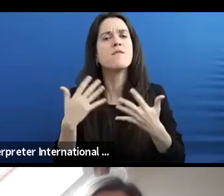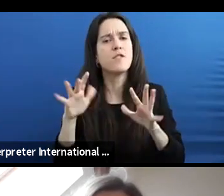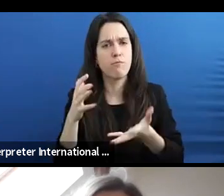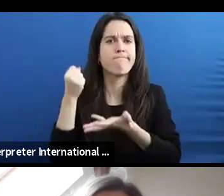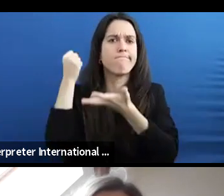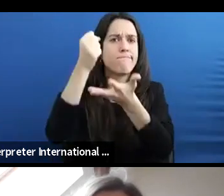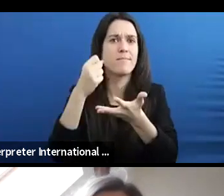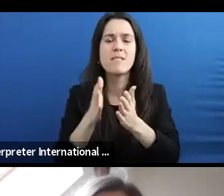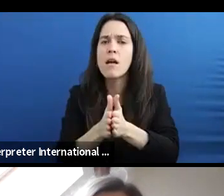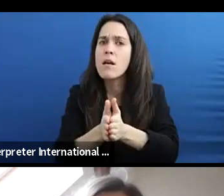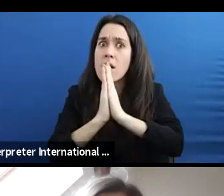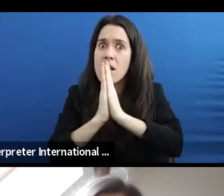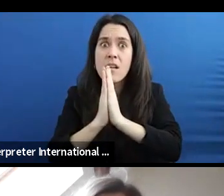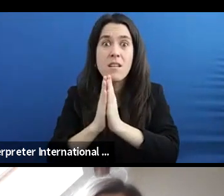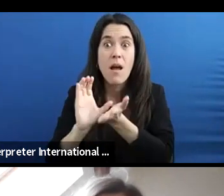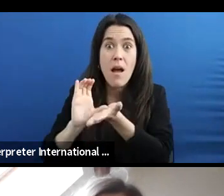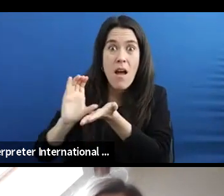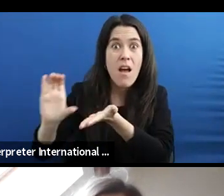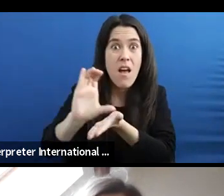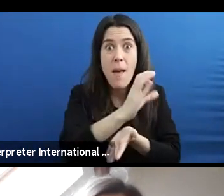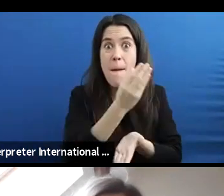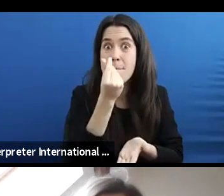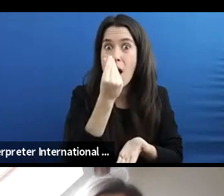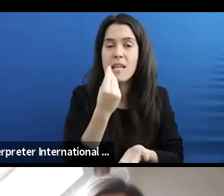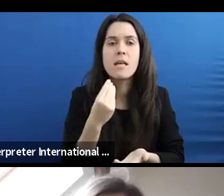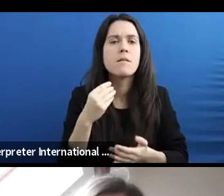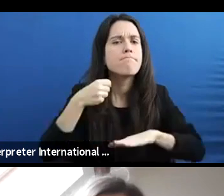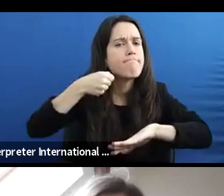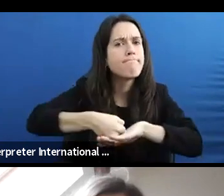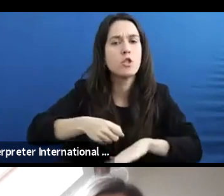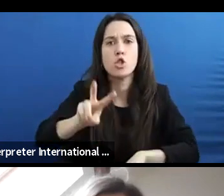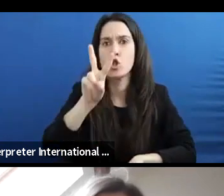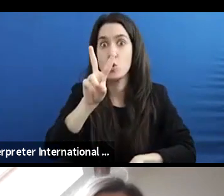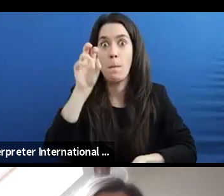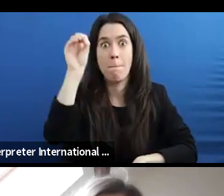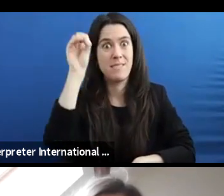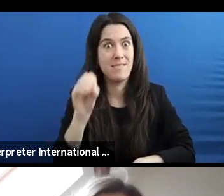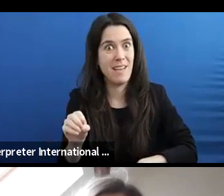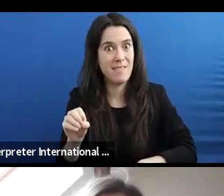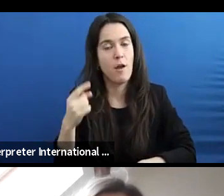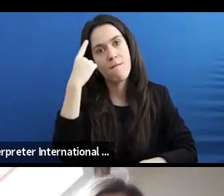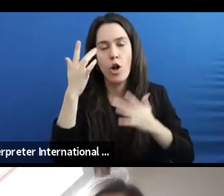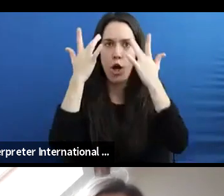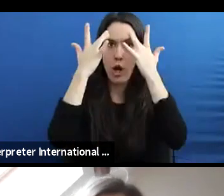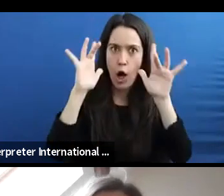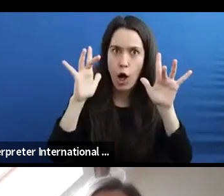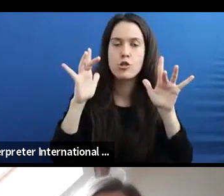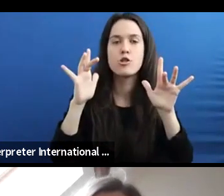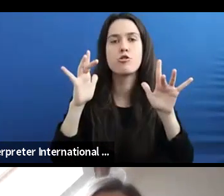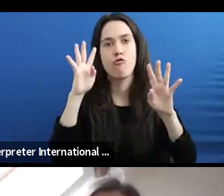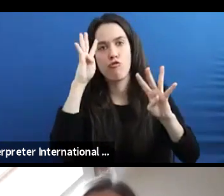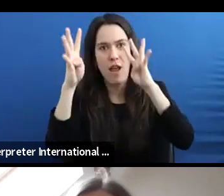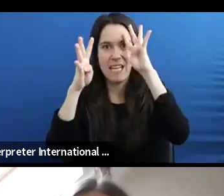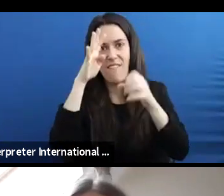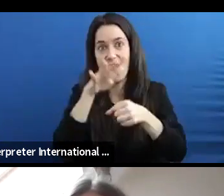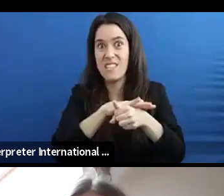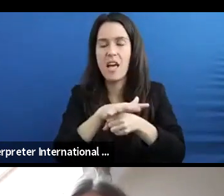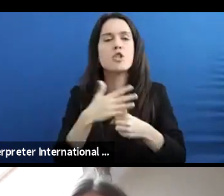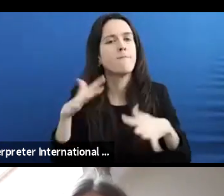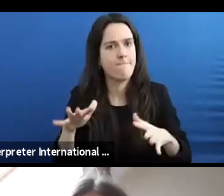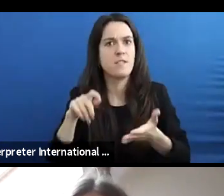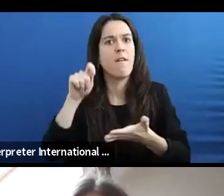least 2% of their national recovery plan to cultural and creative sectors. We have to